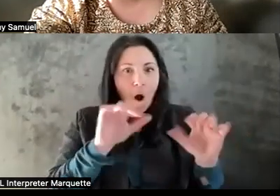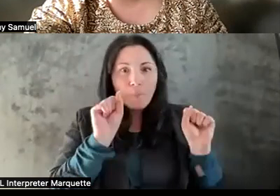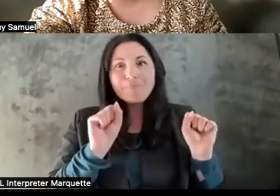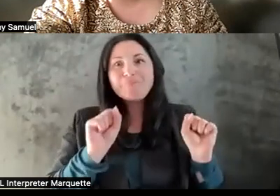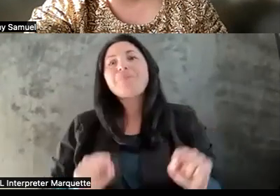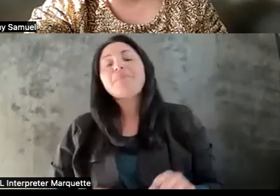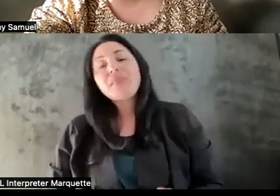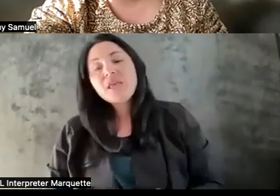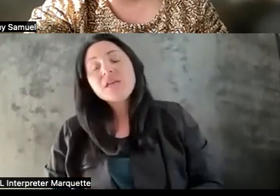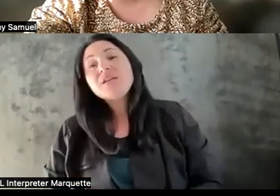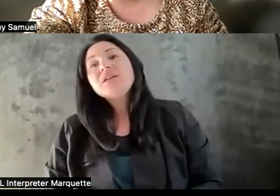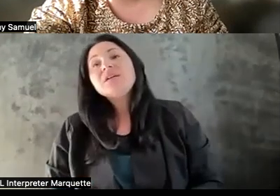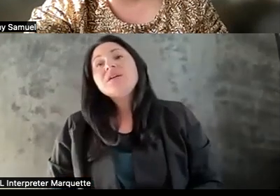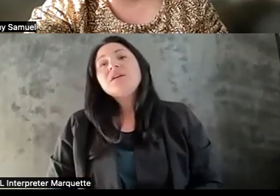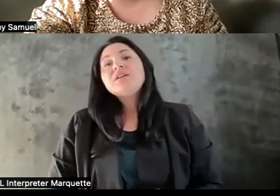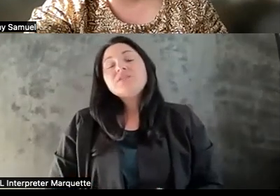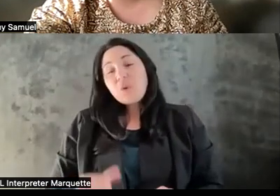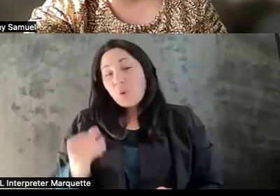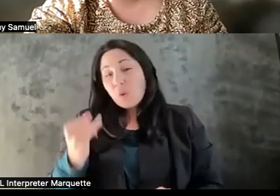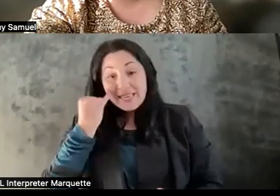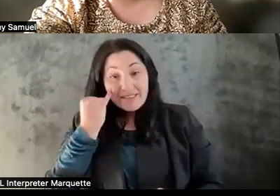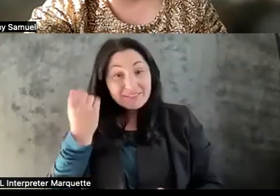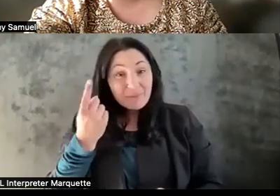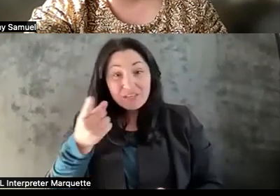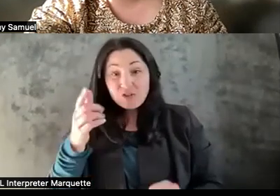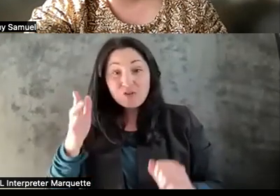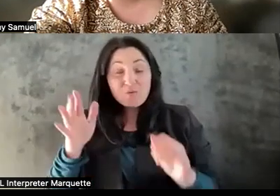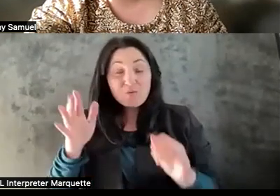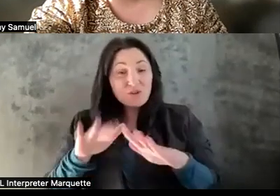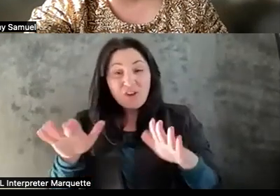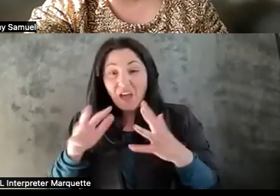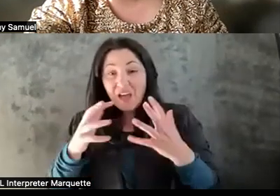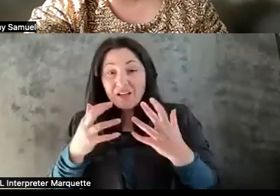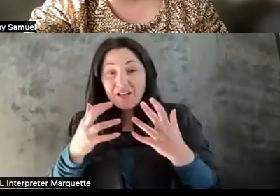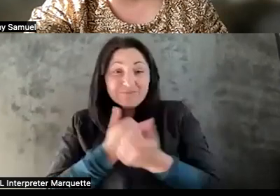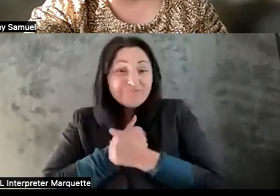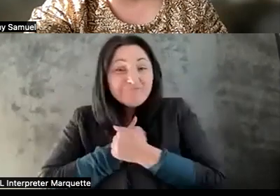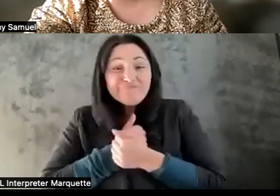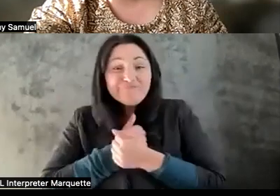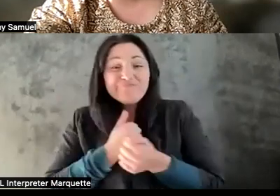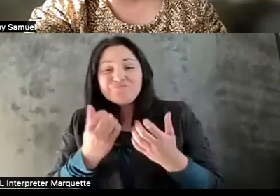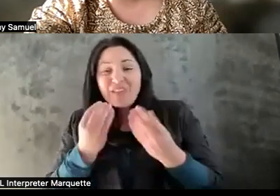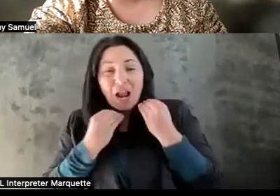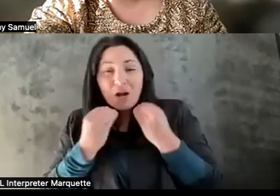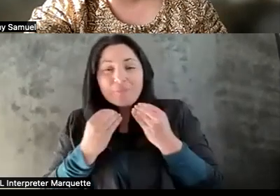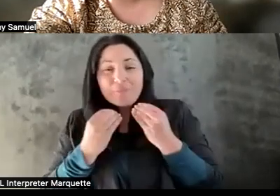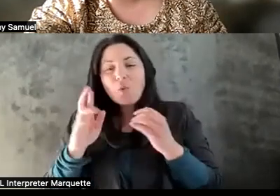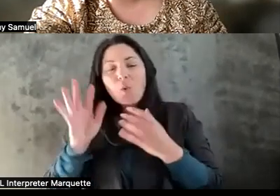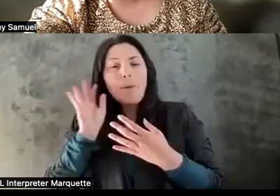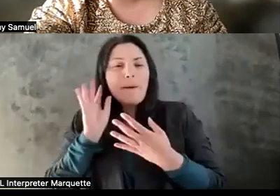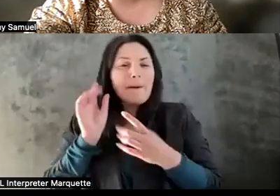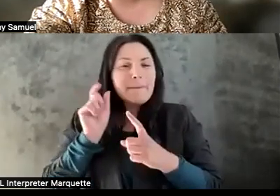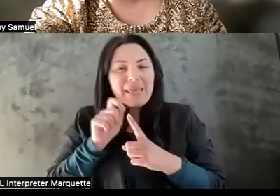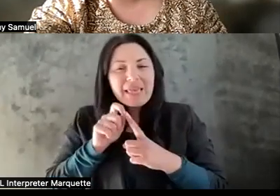they can go really fast. If there's something that your child is really fond of, or if they're particularly picky or something like that, we